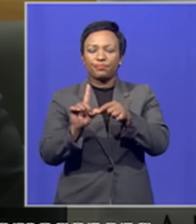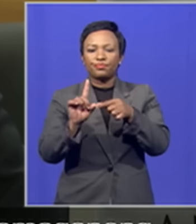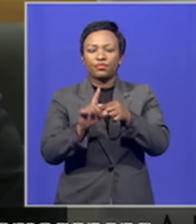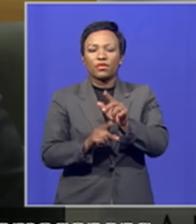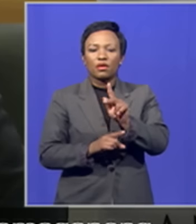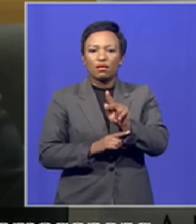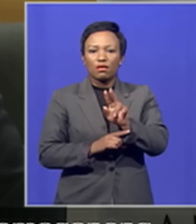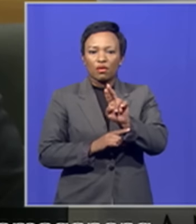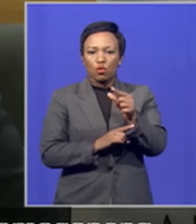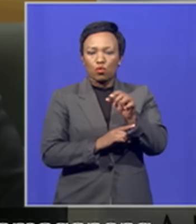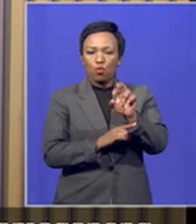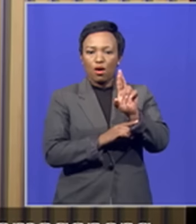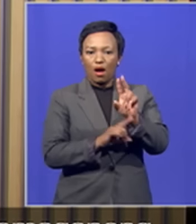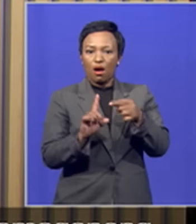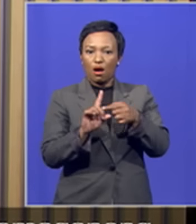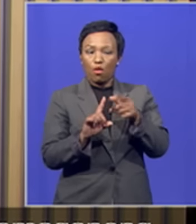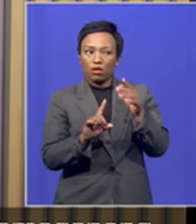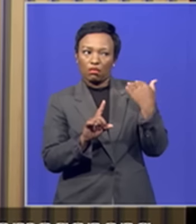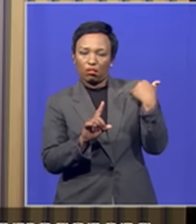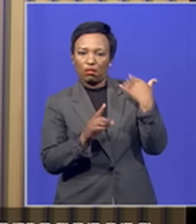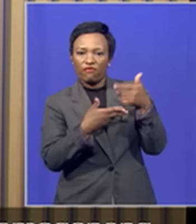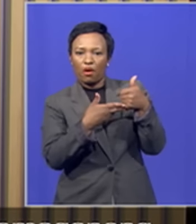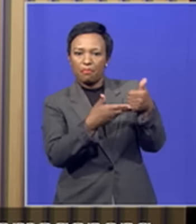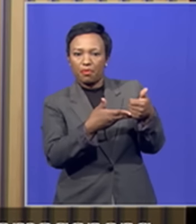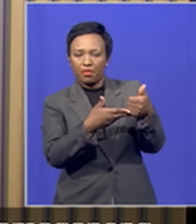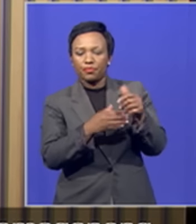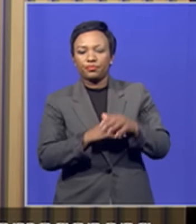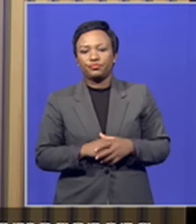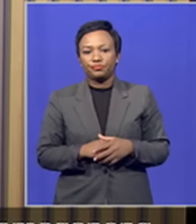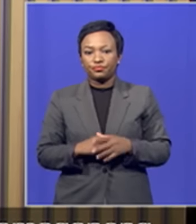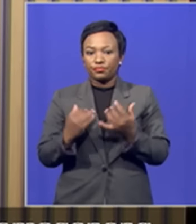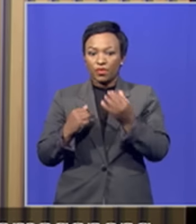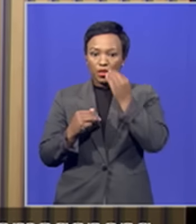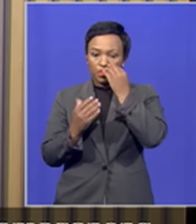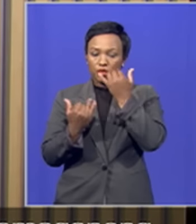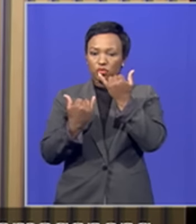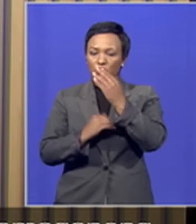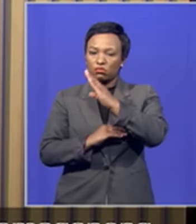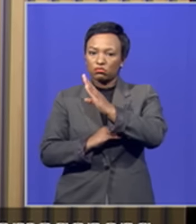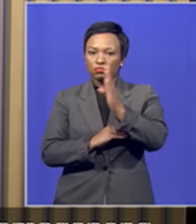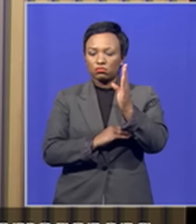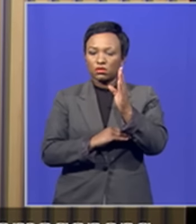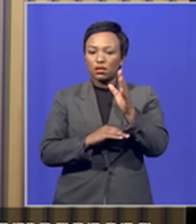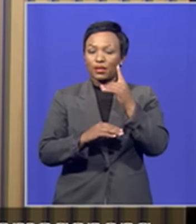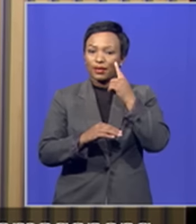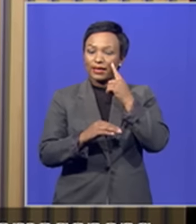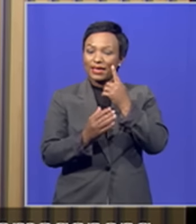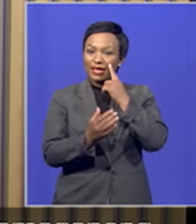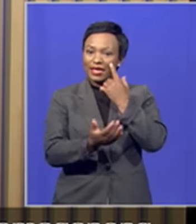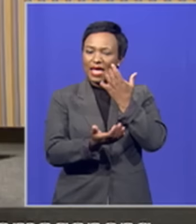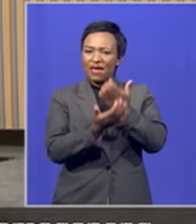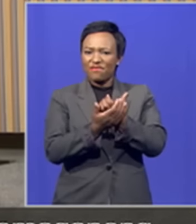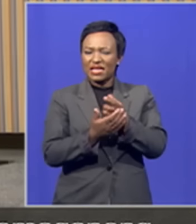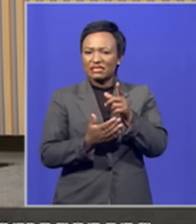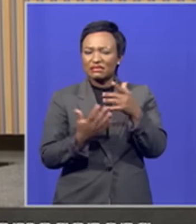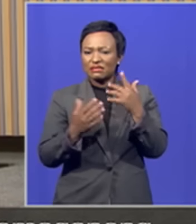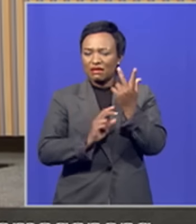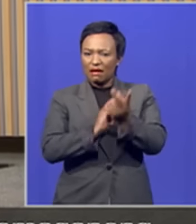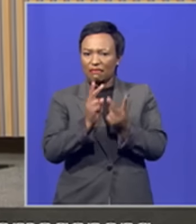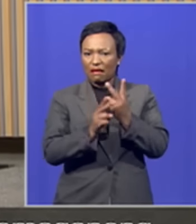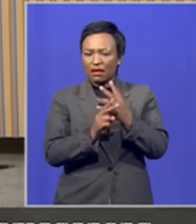he requested our assistance commissioners. Mo kgasong eno re utlwa fa go tlhotse go tlhageletse bopaki jo bo sa momaganeng gape